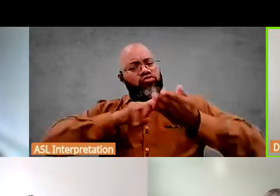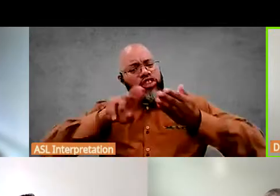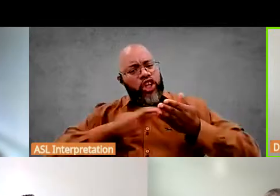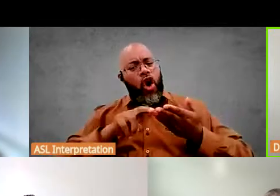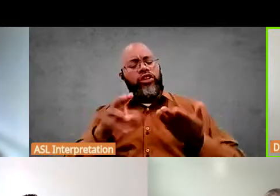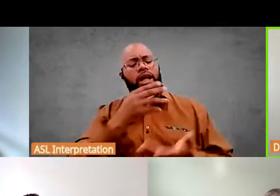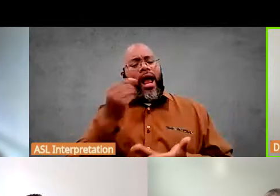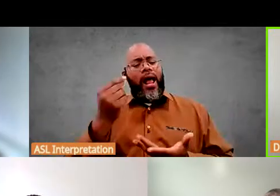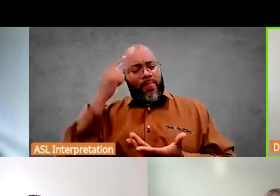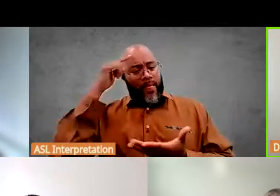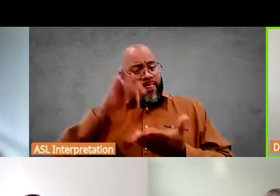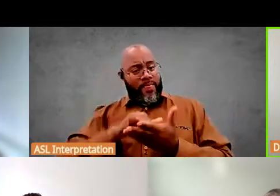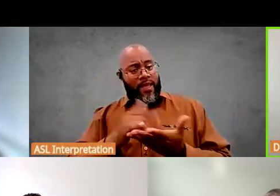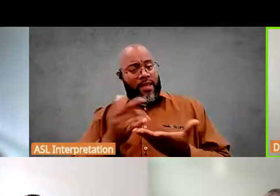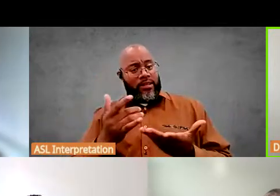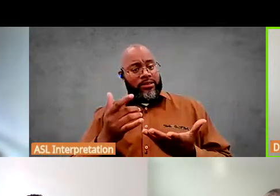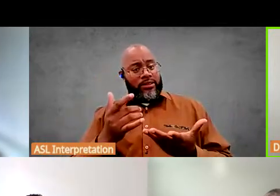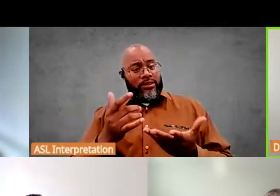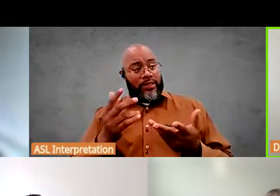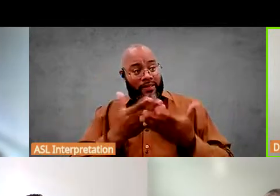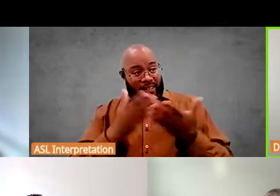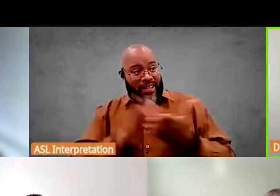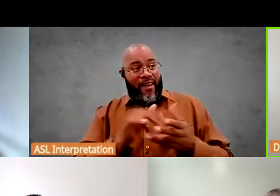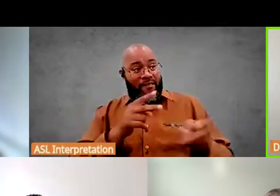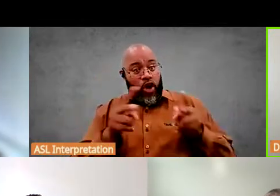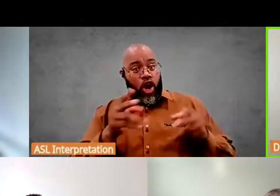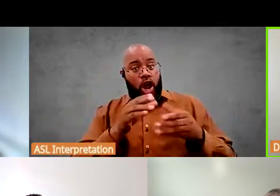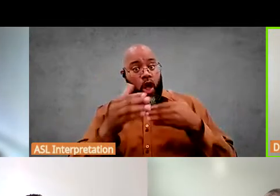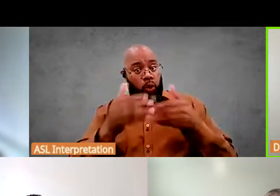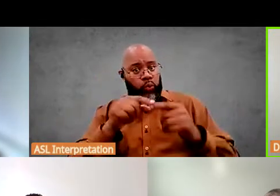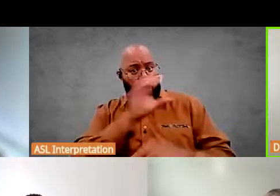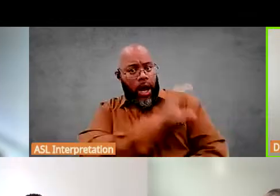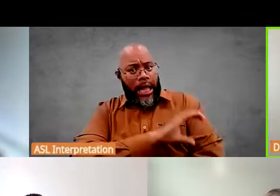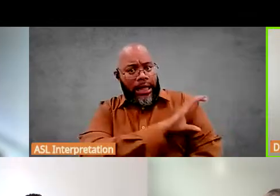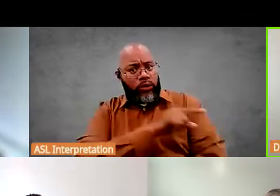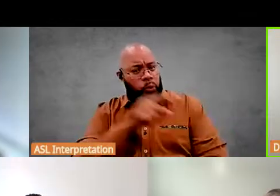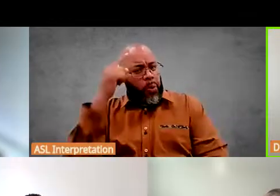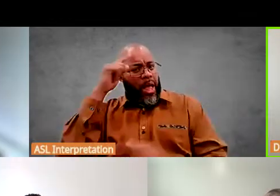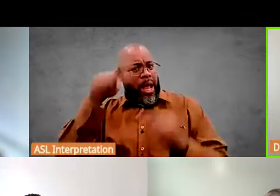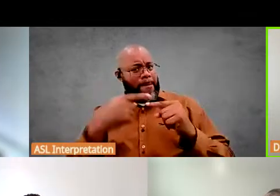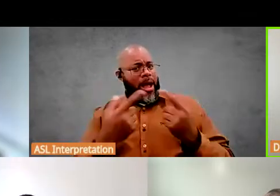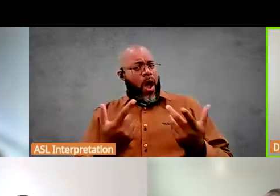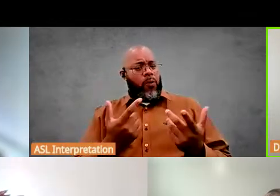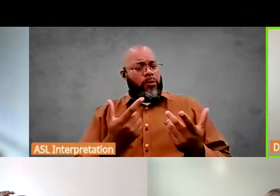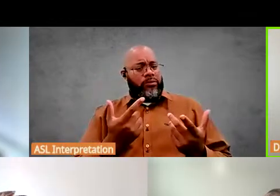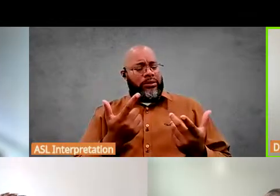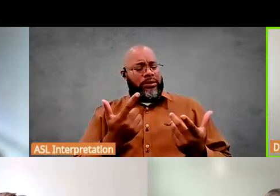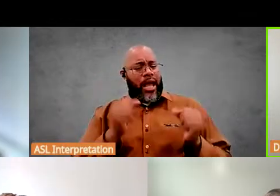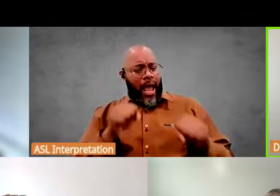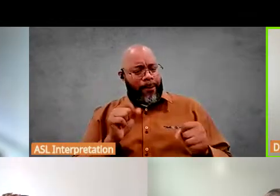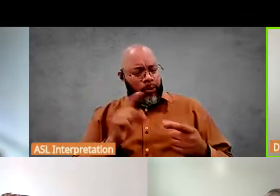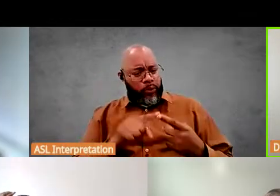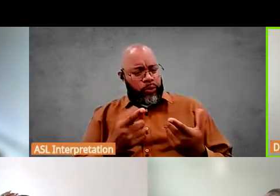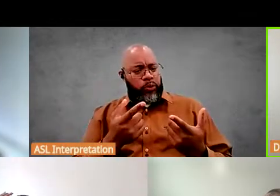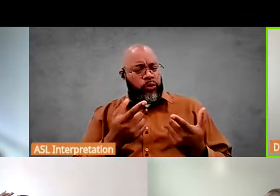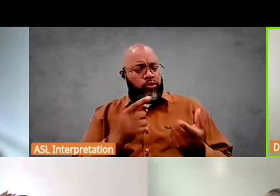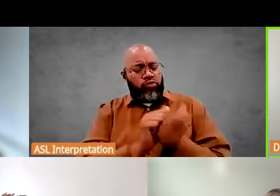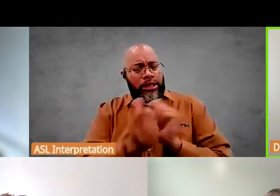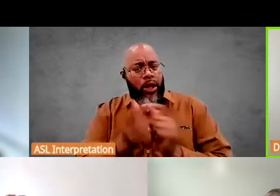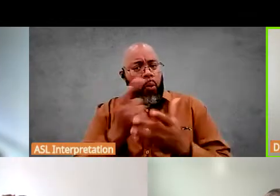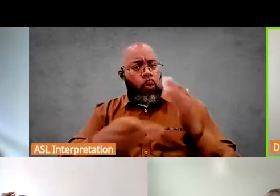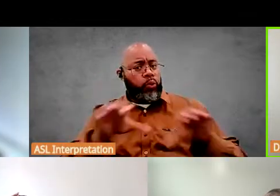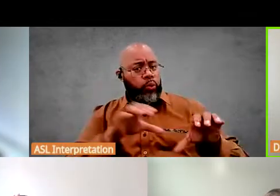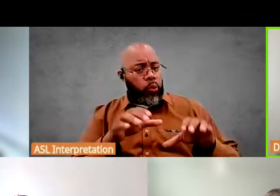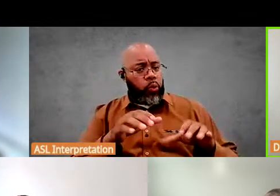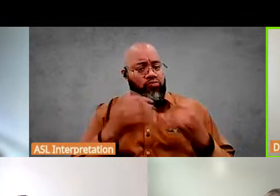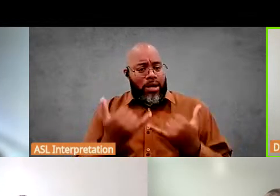and things that are that's actually very close to the clinic. mhm, Did you ever think about being able to translate whatever you're doing right